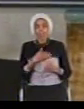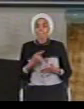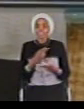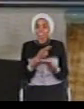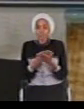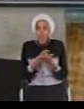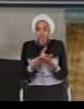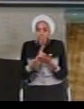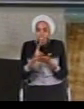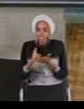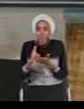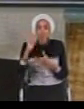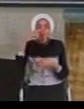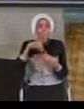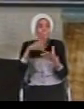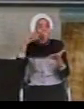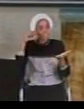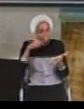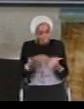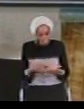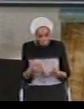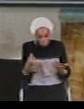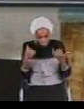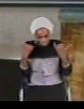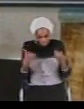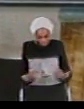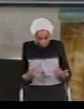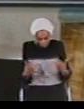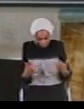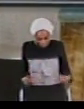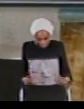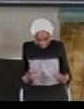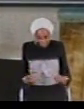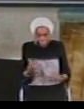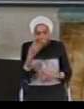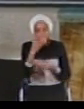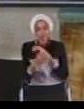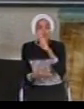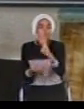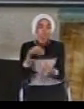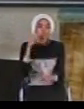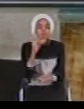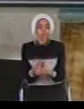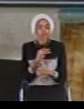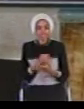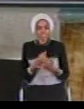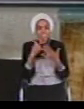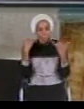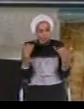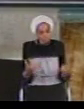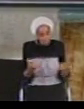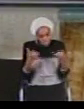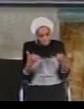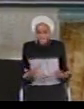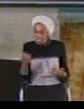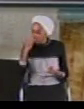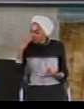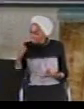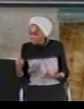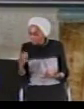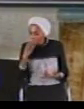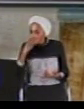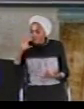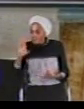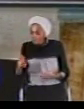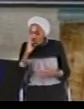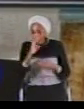in this present world. This present evil world, this